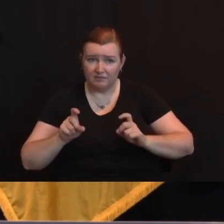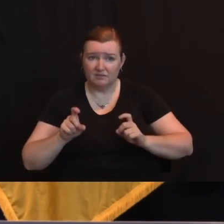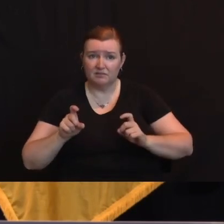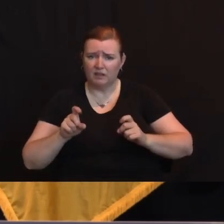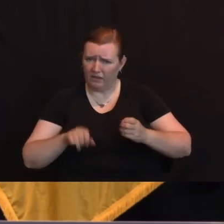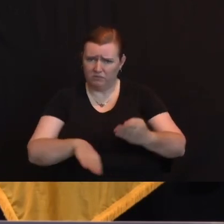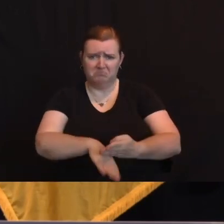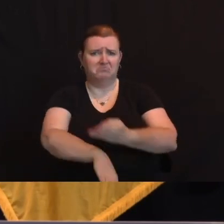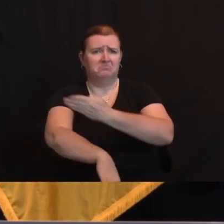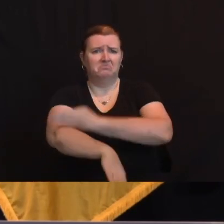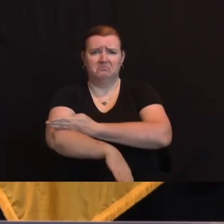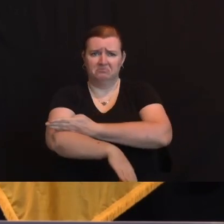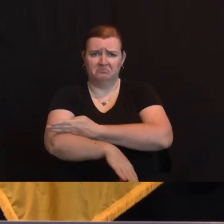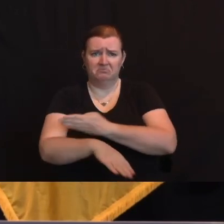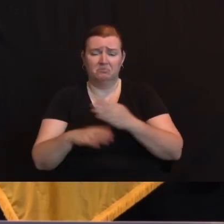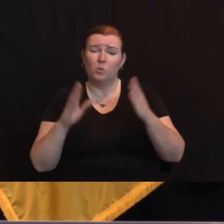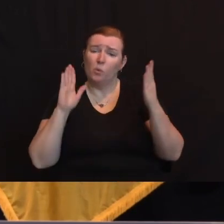hopefully sooner than later.